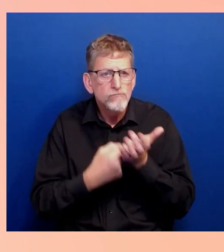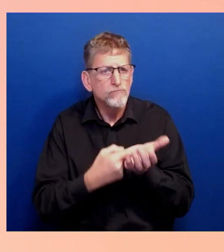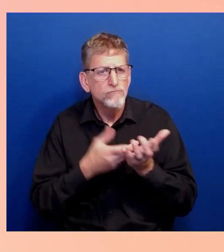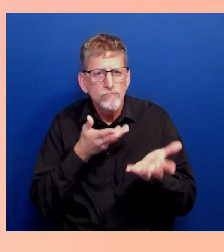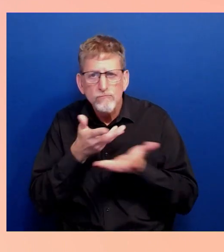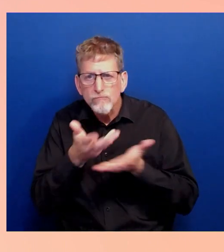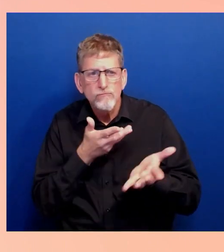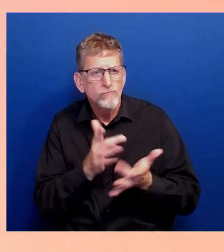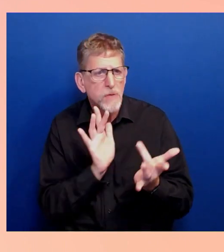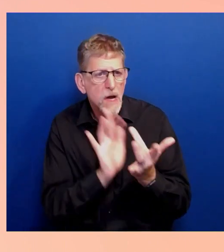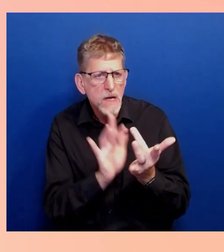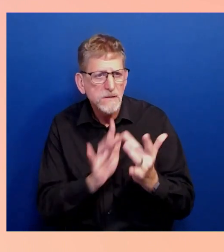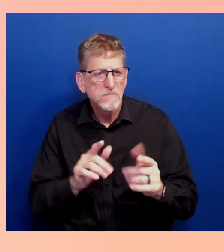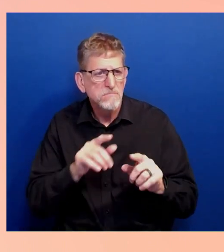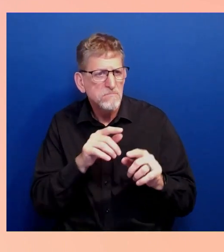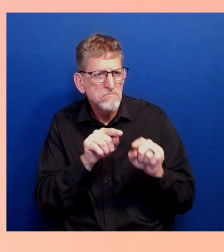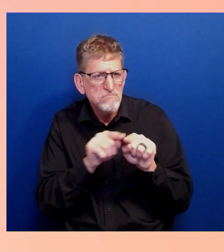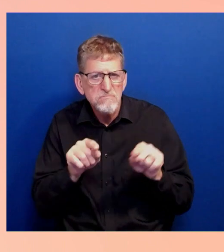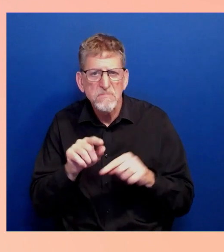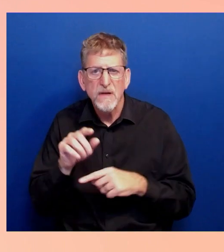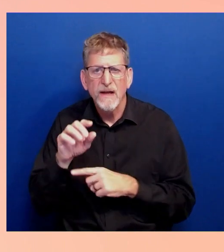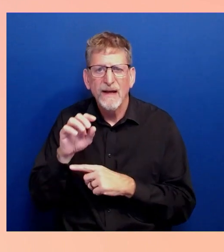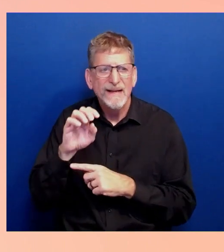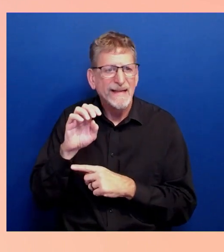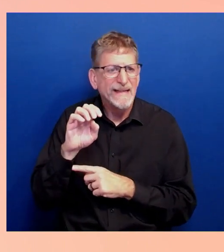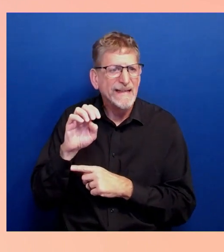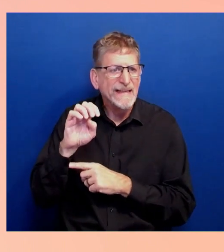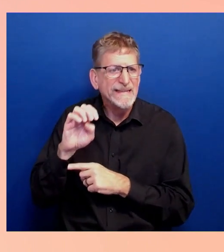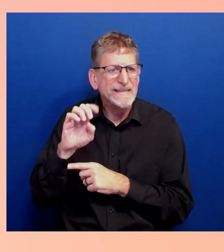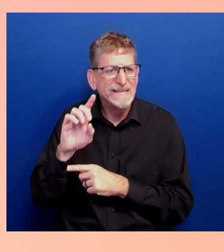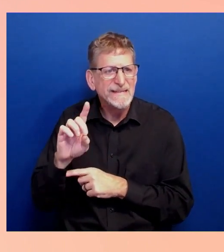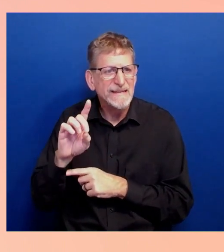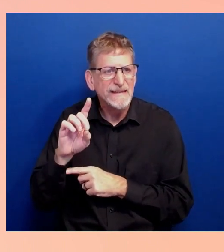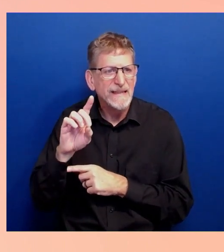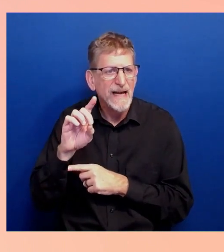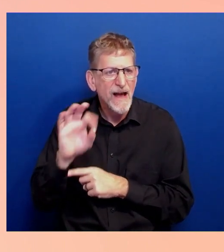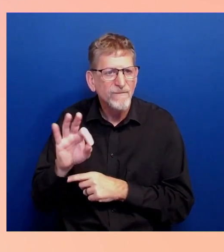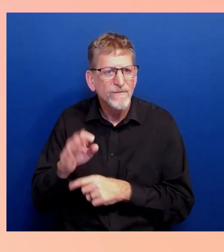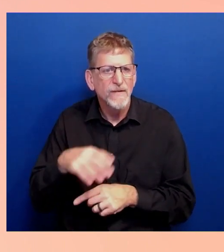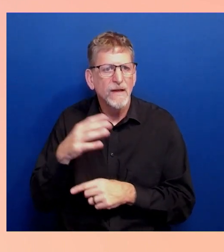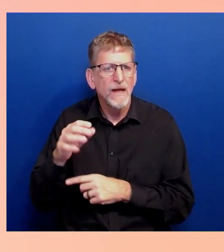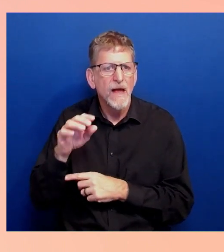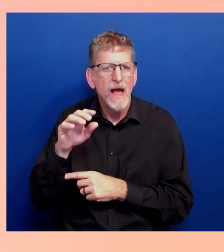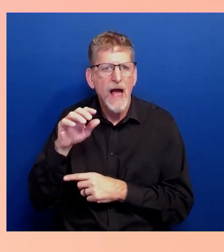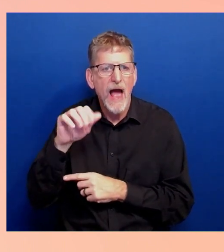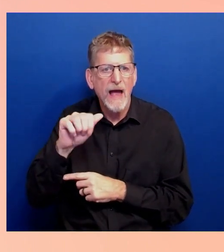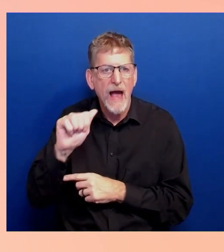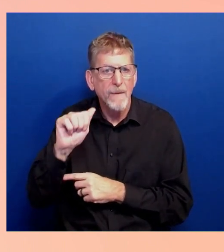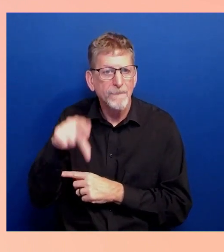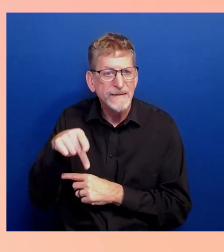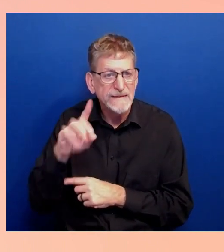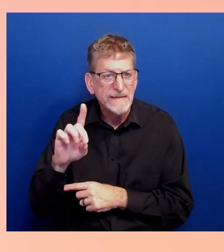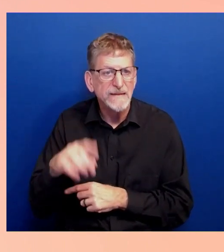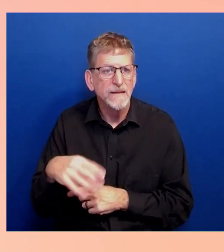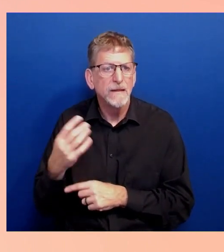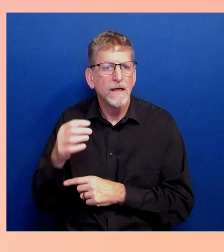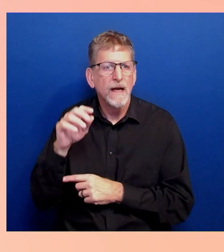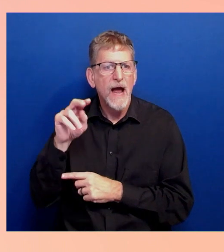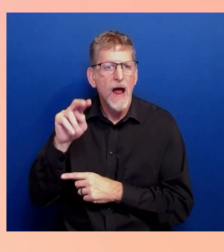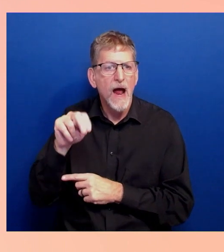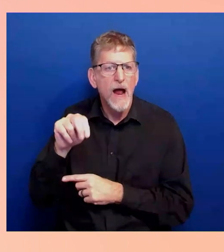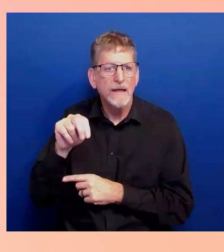to EDF, to AAPD, and to New Disabled South and engage in the work that they're doing, learn more